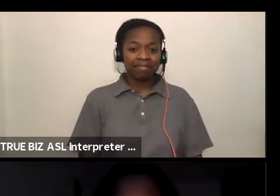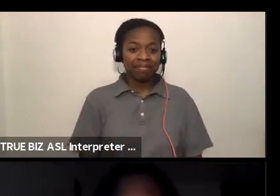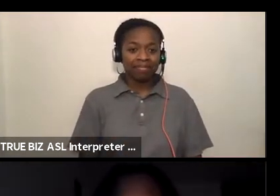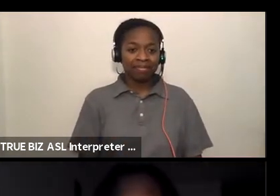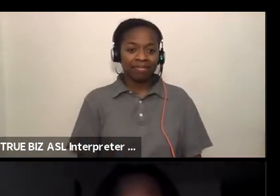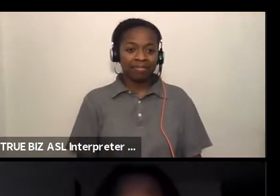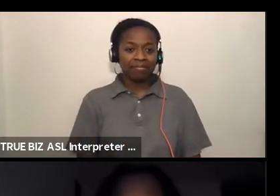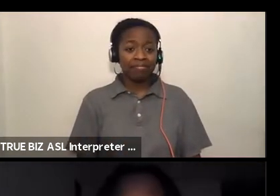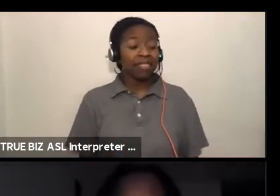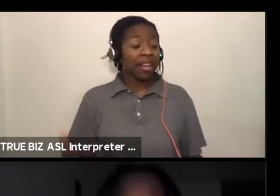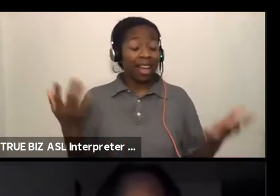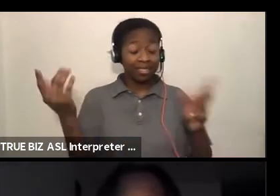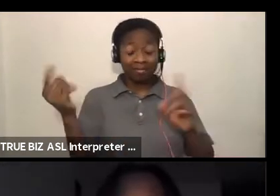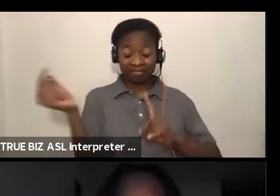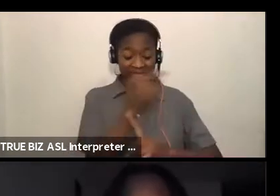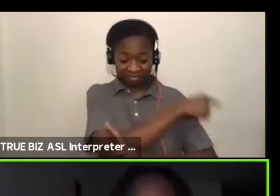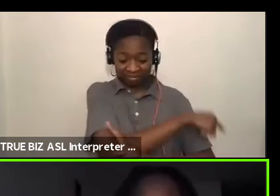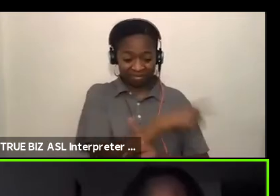where we at?